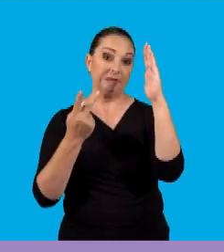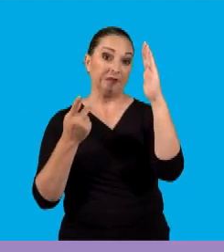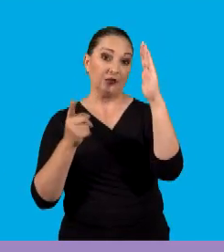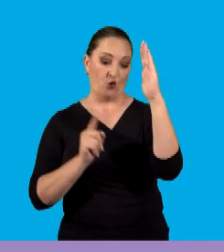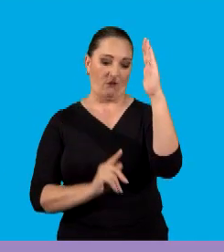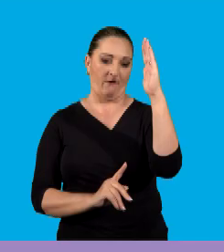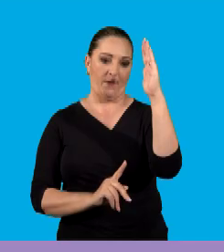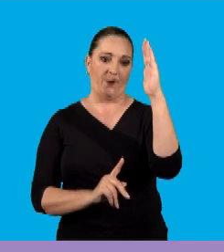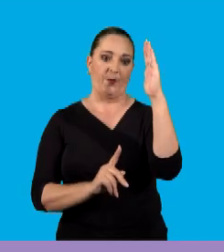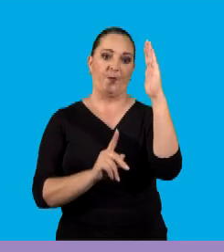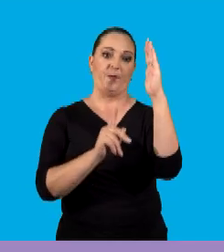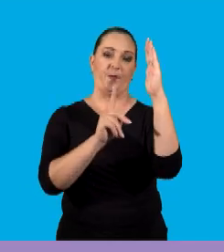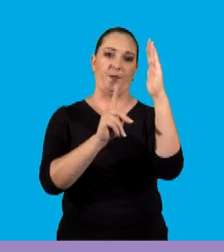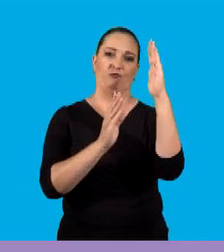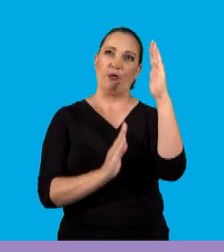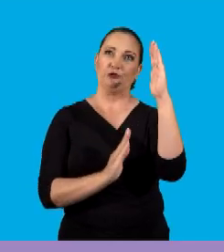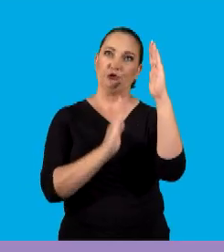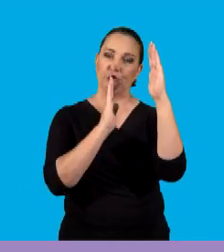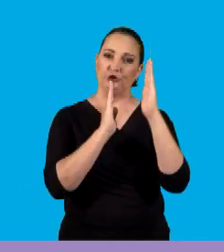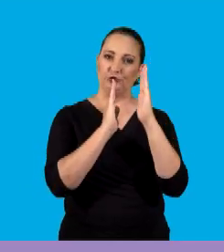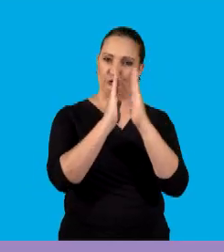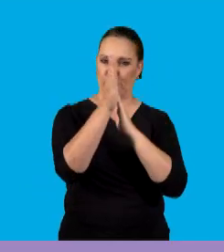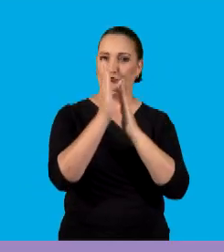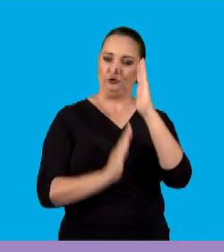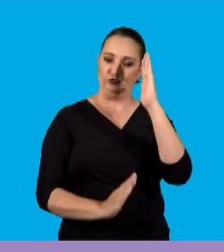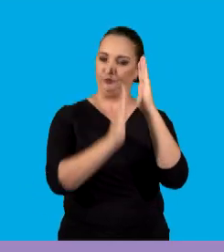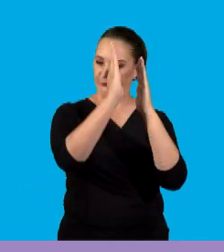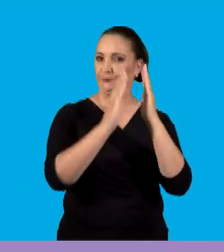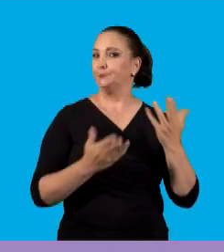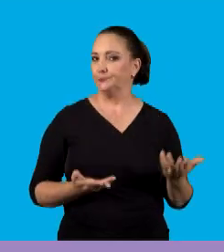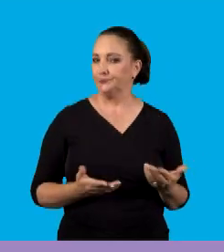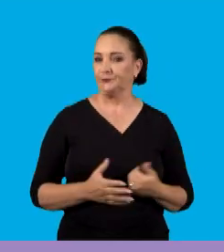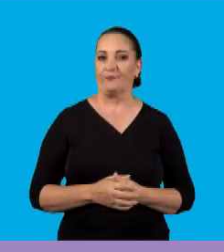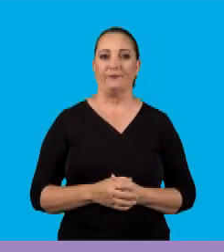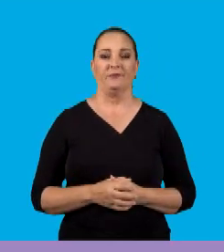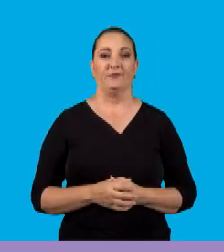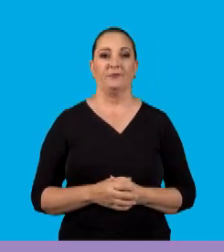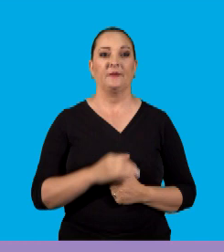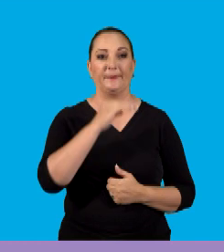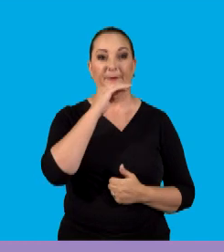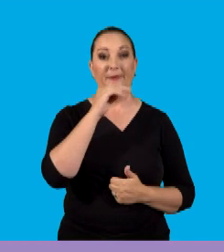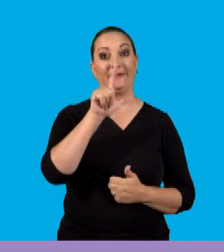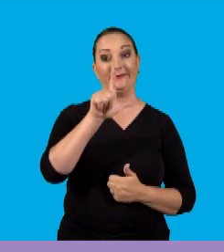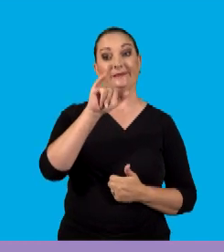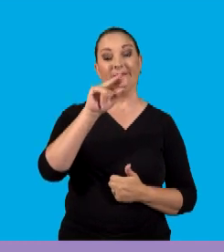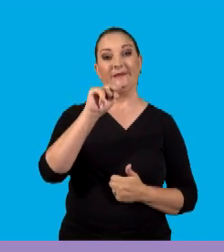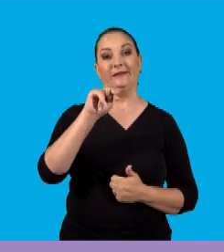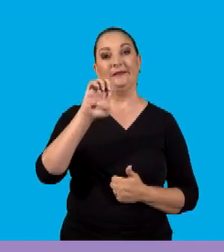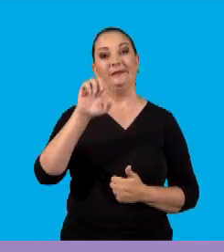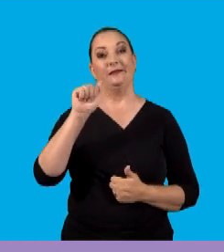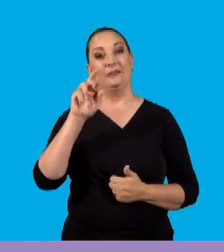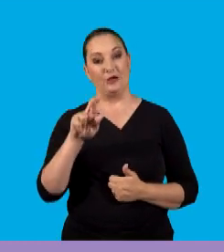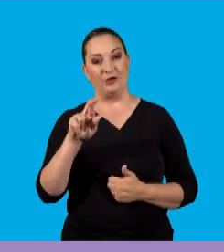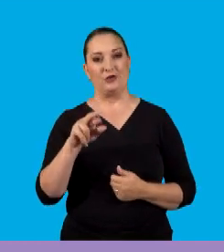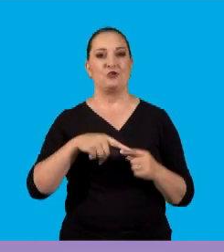there, we can see that the graph is vertically straight. So it is straight and it is also vertical, so that